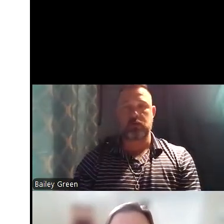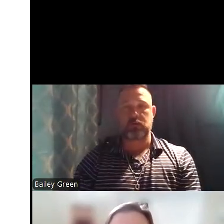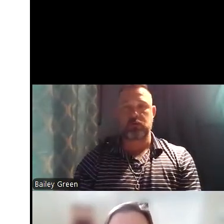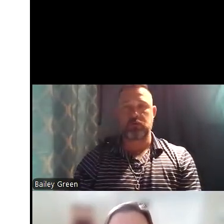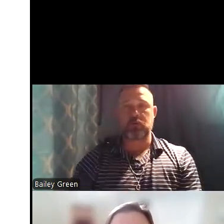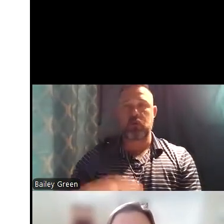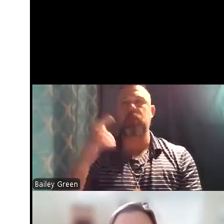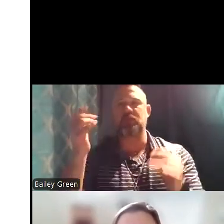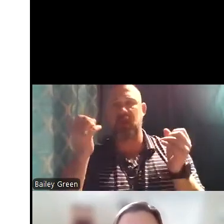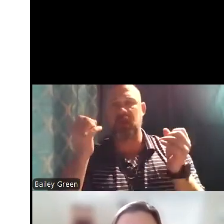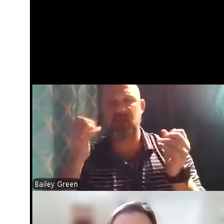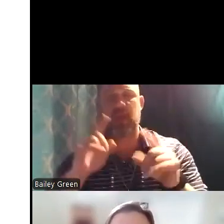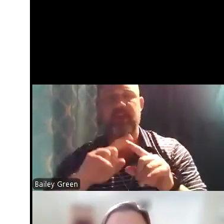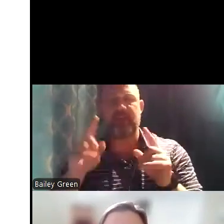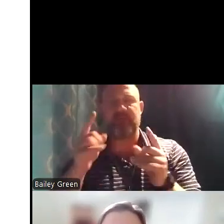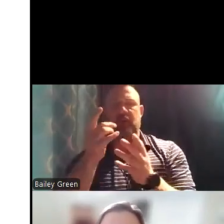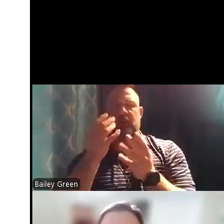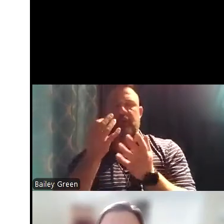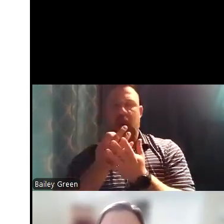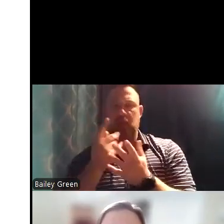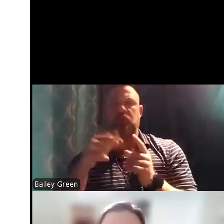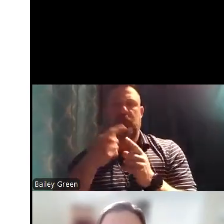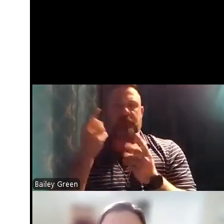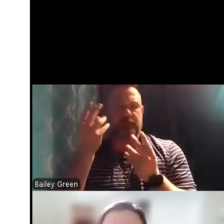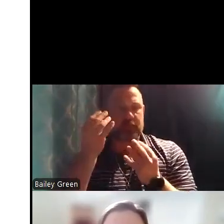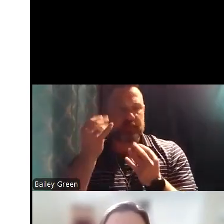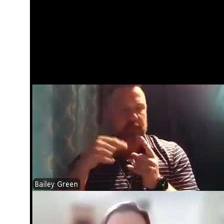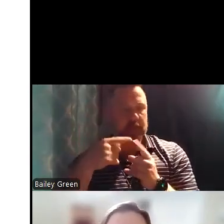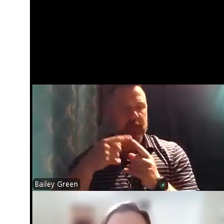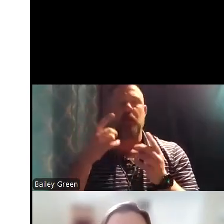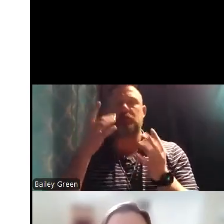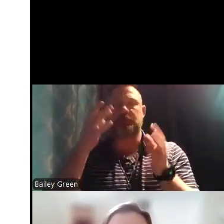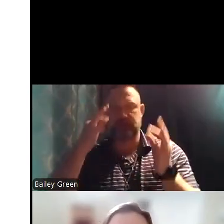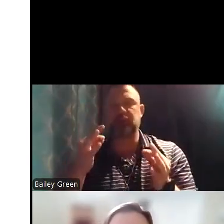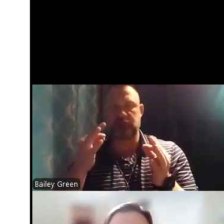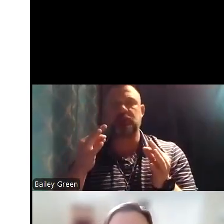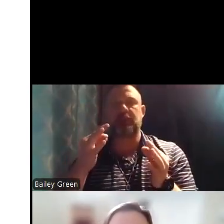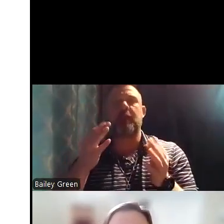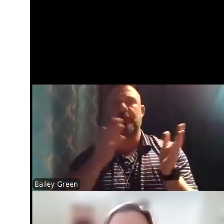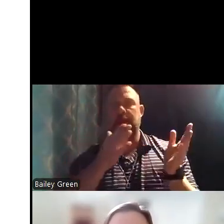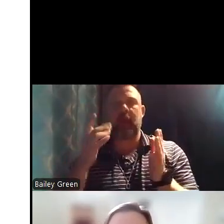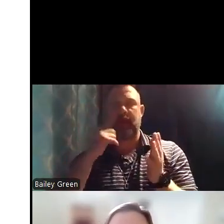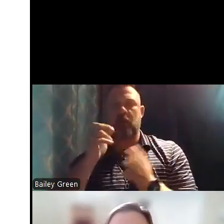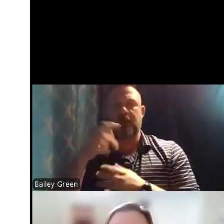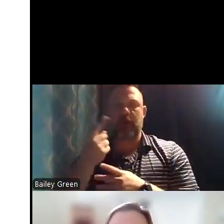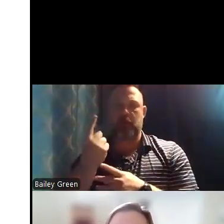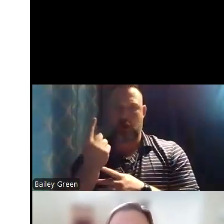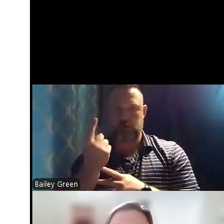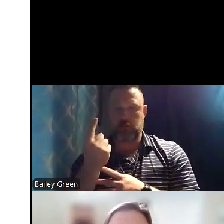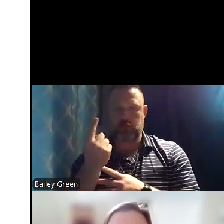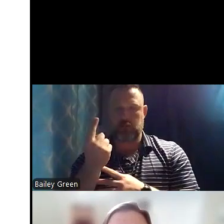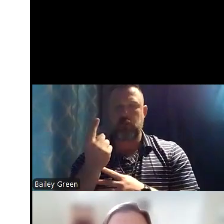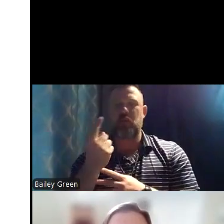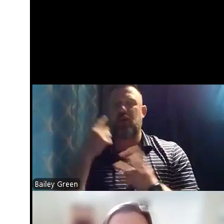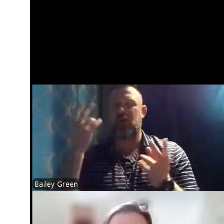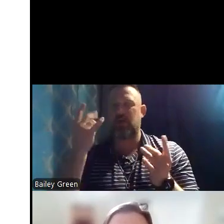And so there's a lot of different factors when we're thinking about decisions and planning for Prop 1. One is that we're really